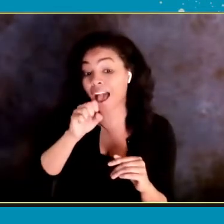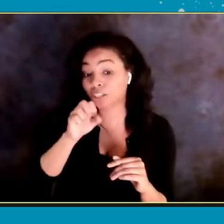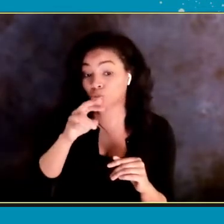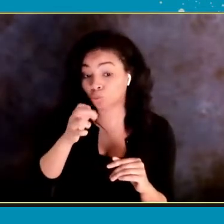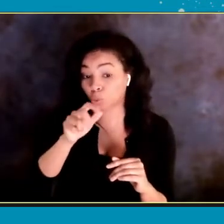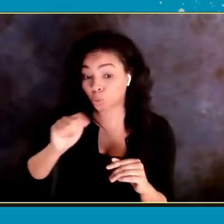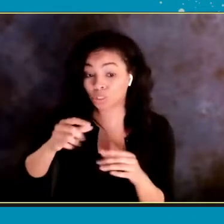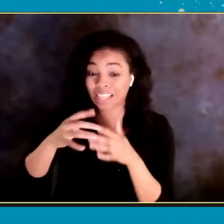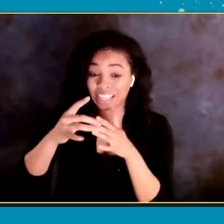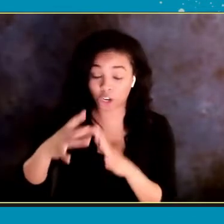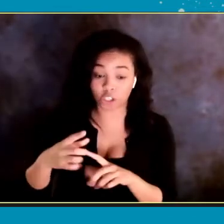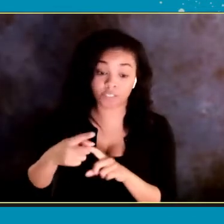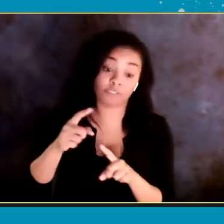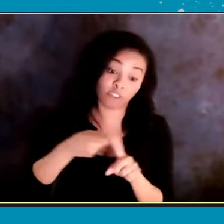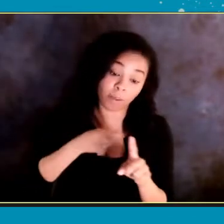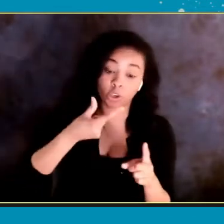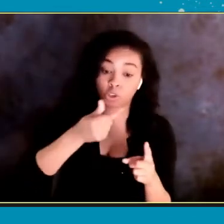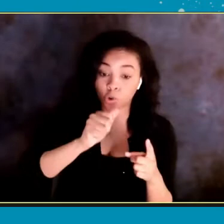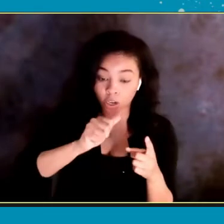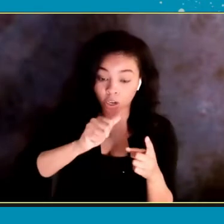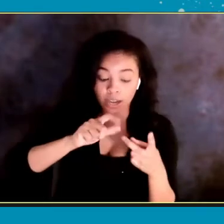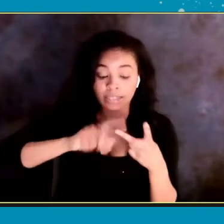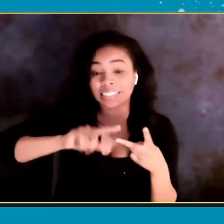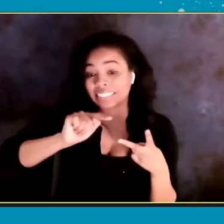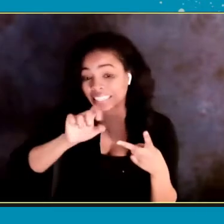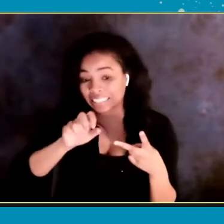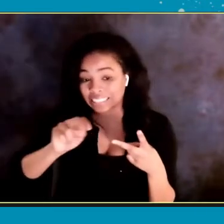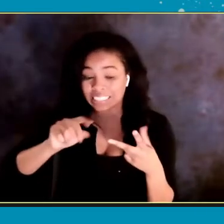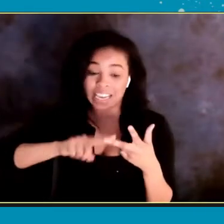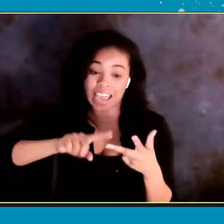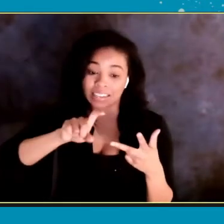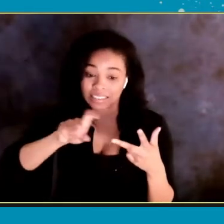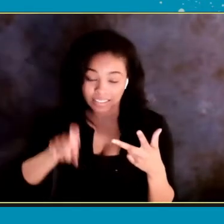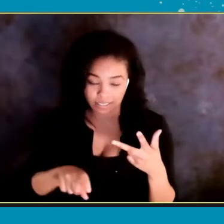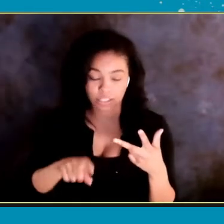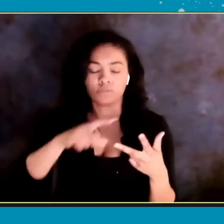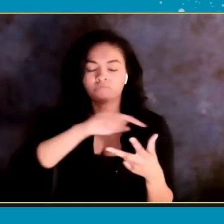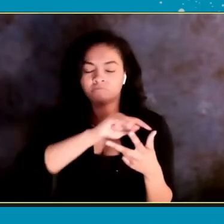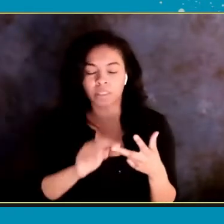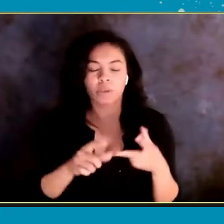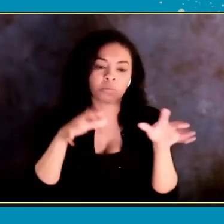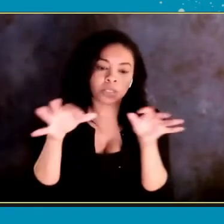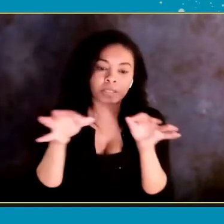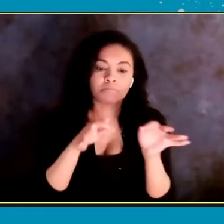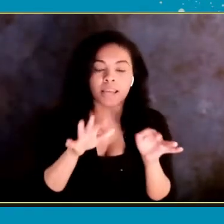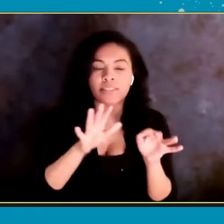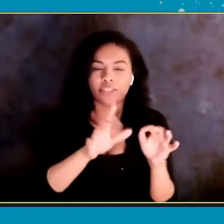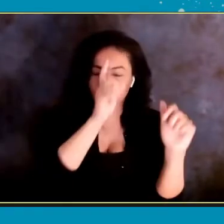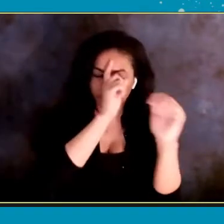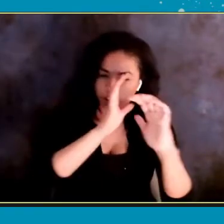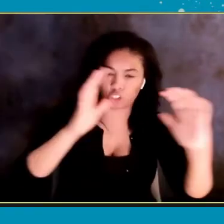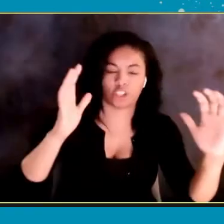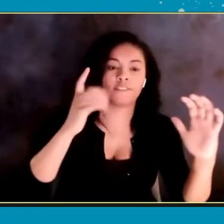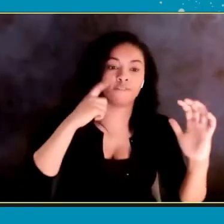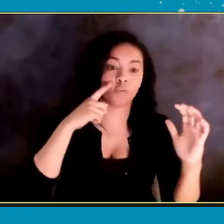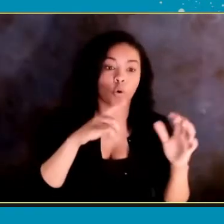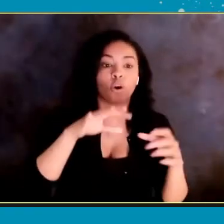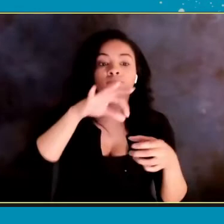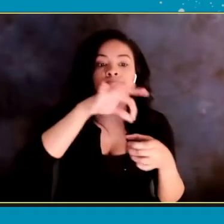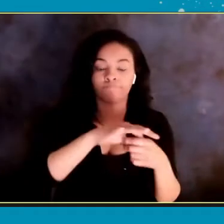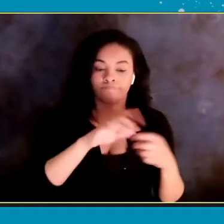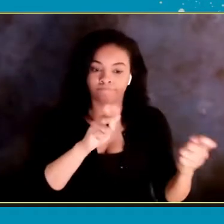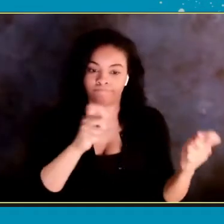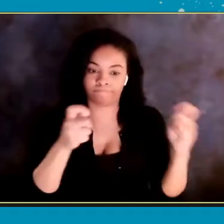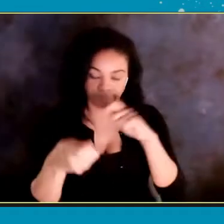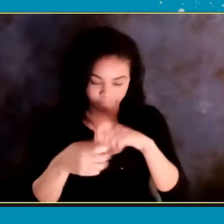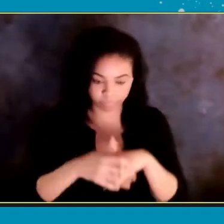their states and their visions for real democracy reform. Before we get started, I hate that I have to say